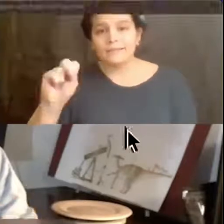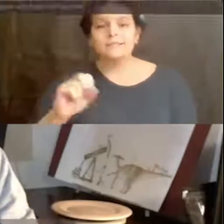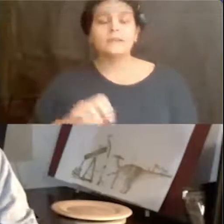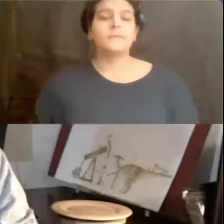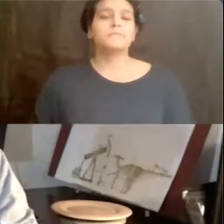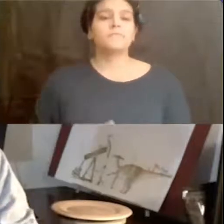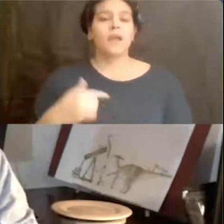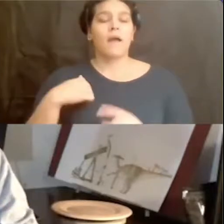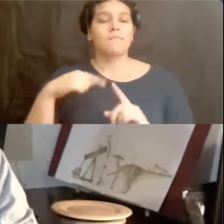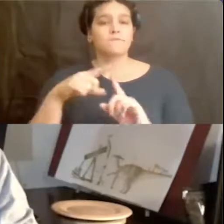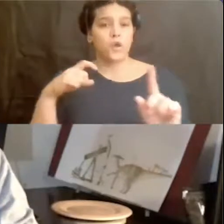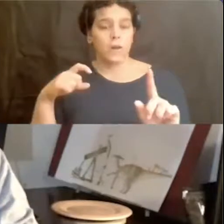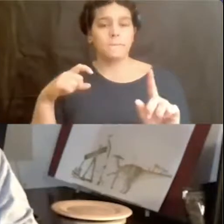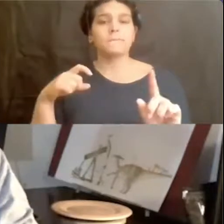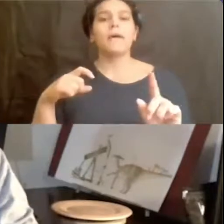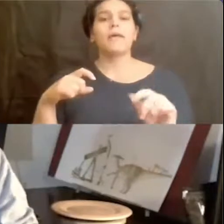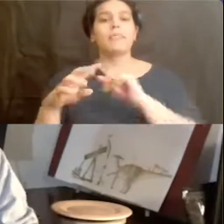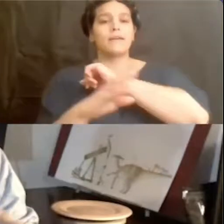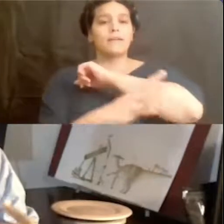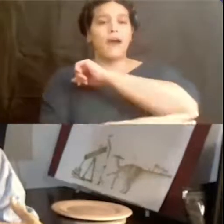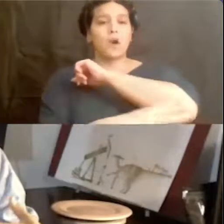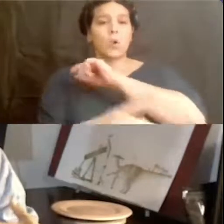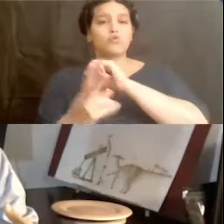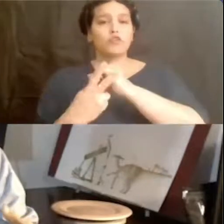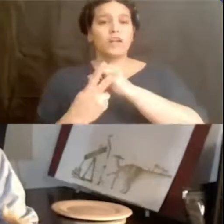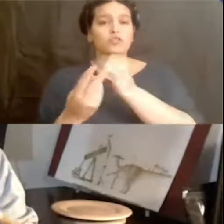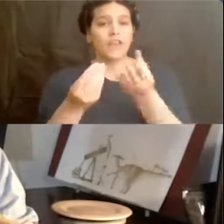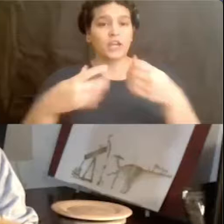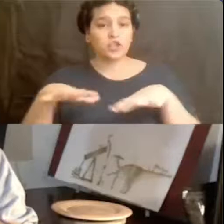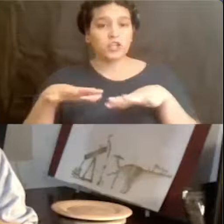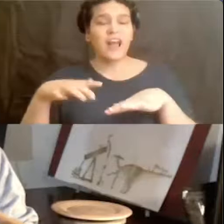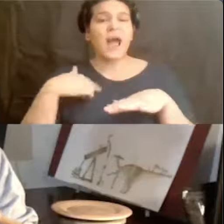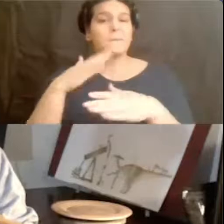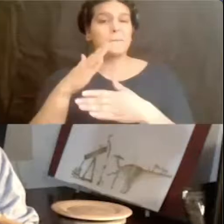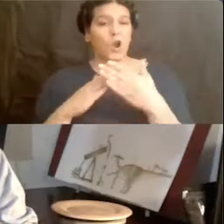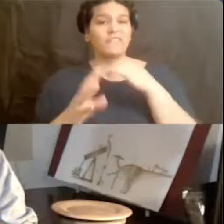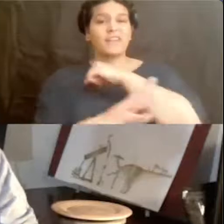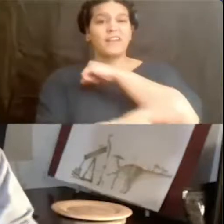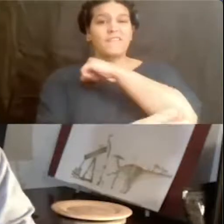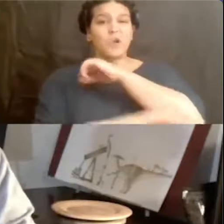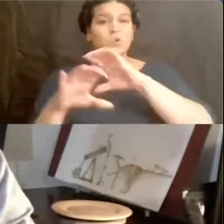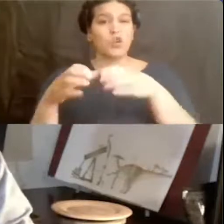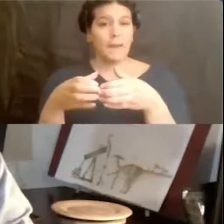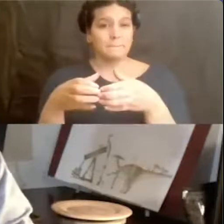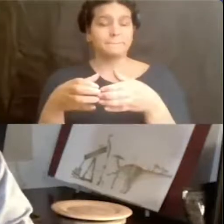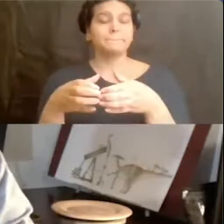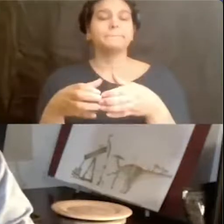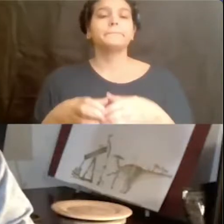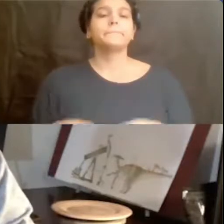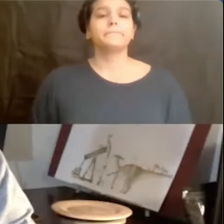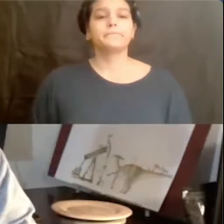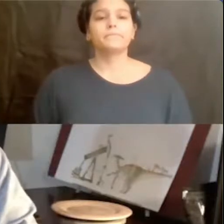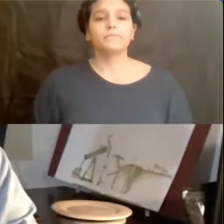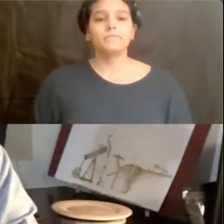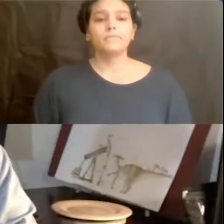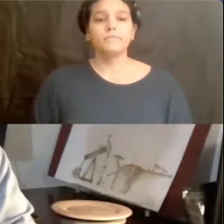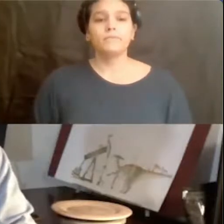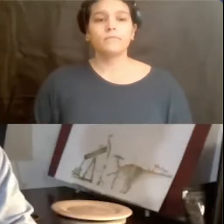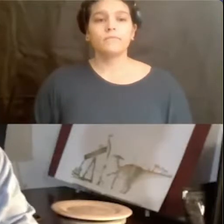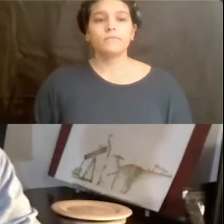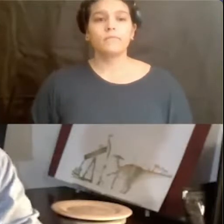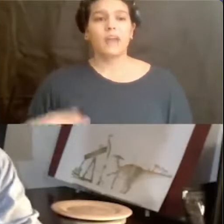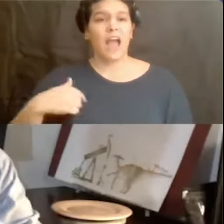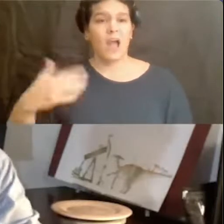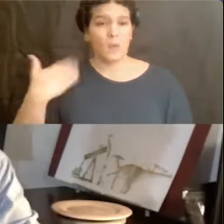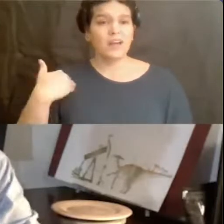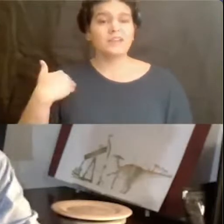the Navajo reservation, and I am part of the Navajo tribe. And I was